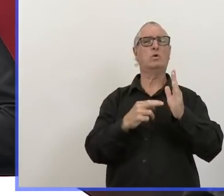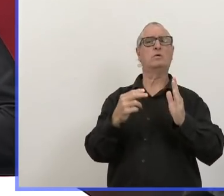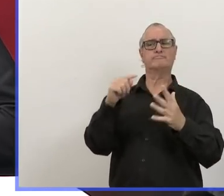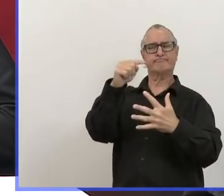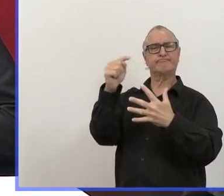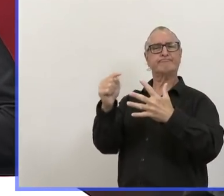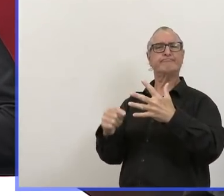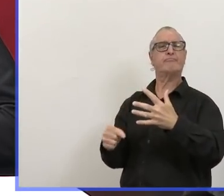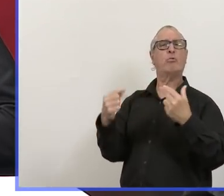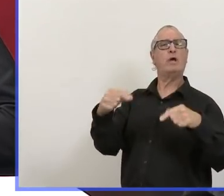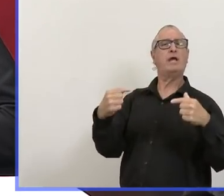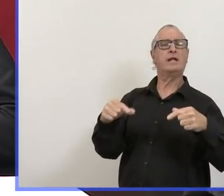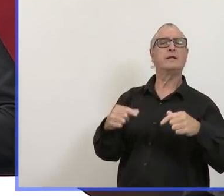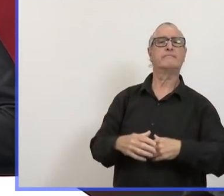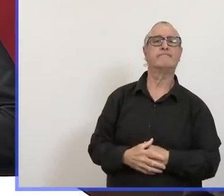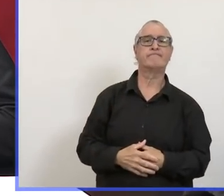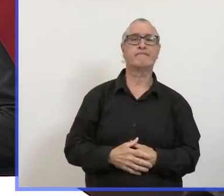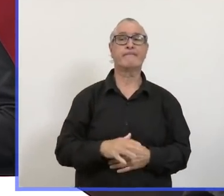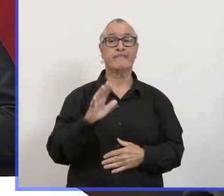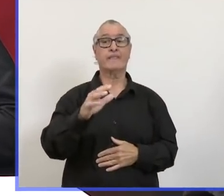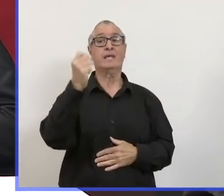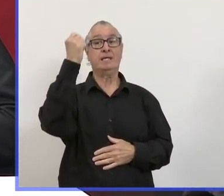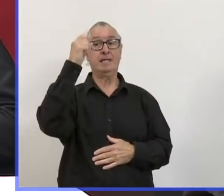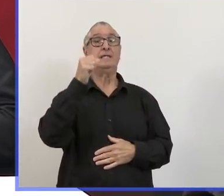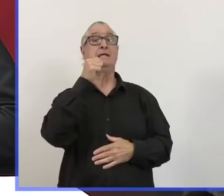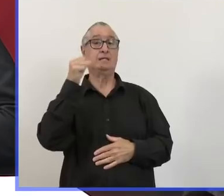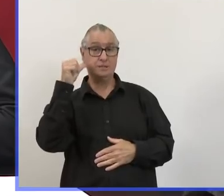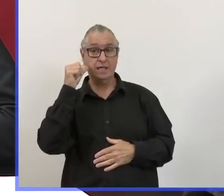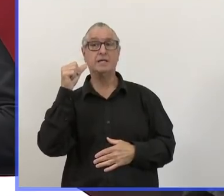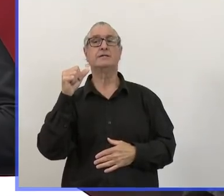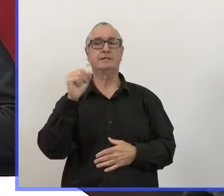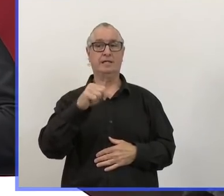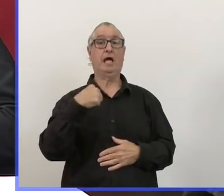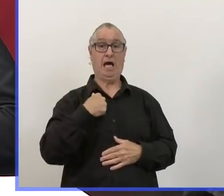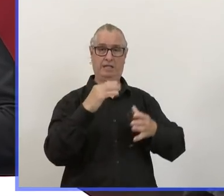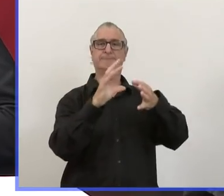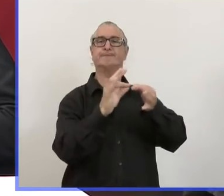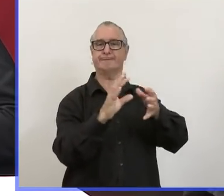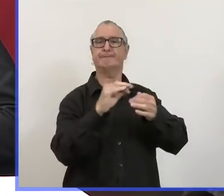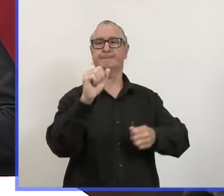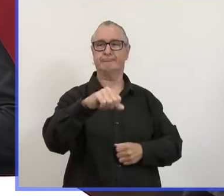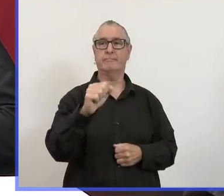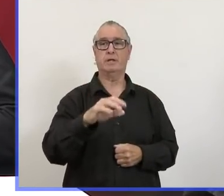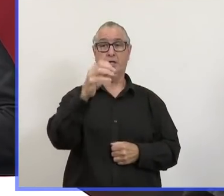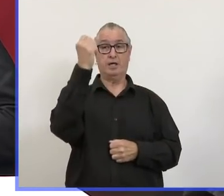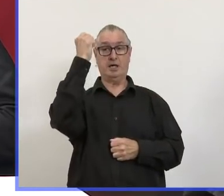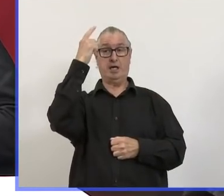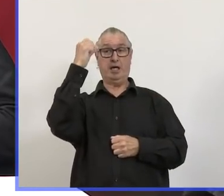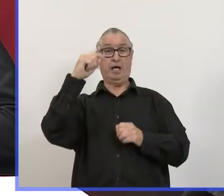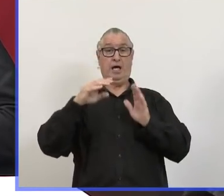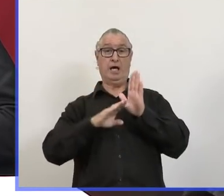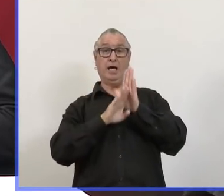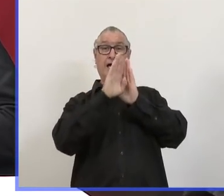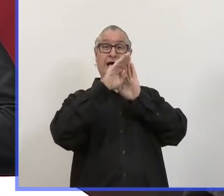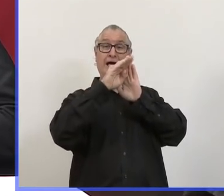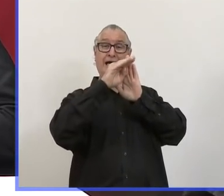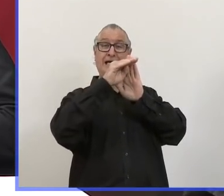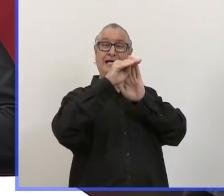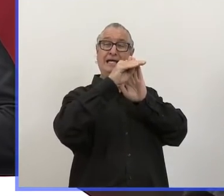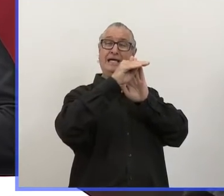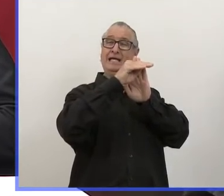plateauing right now, but again, time will tell. It wouldn't surprise me if the numbers do go up by about 10, 15% over the next week